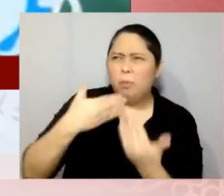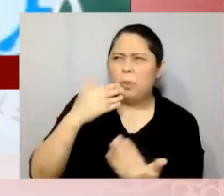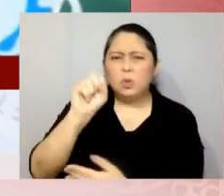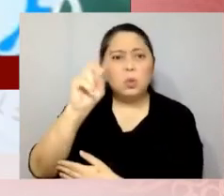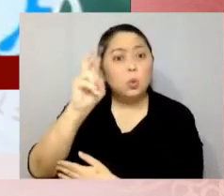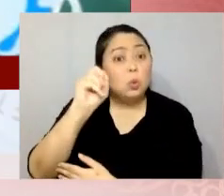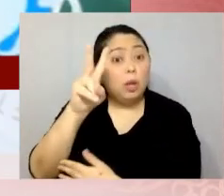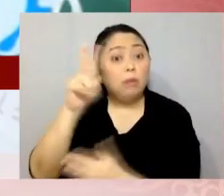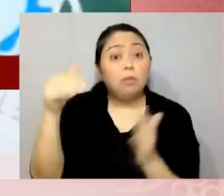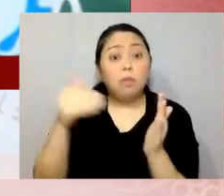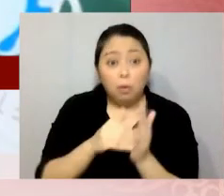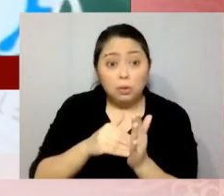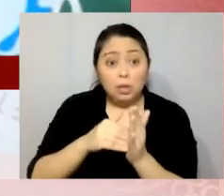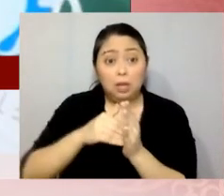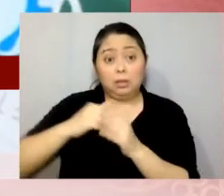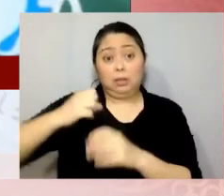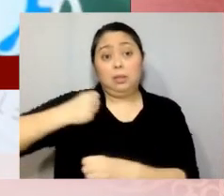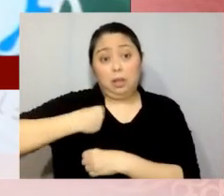That is